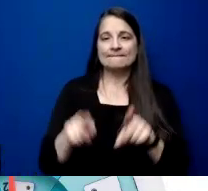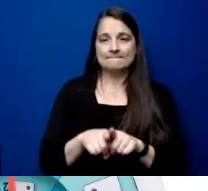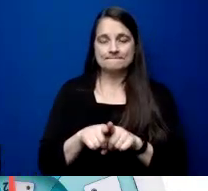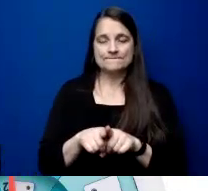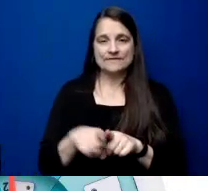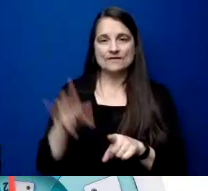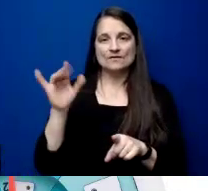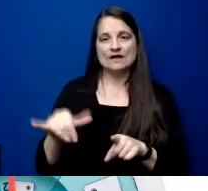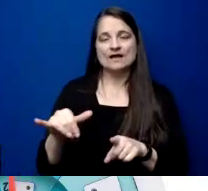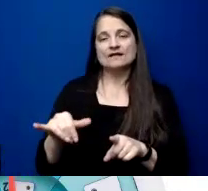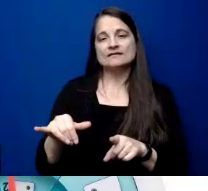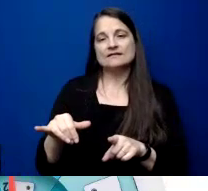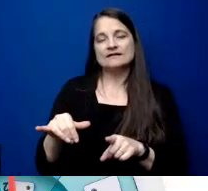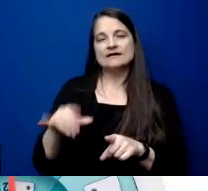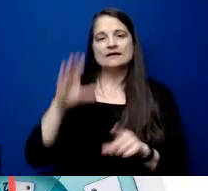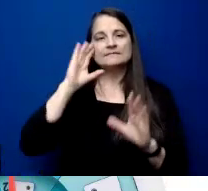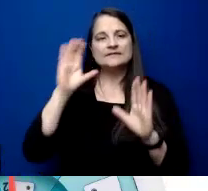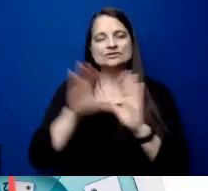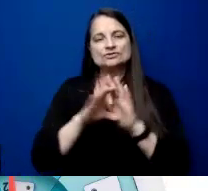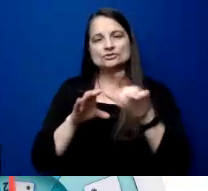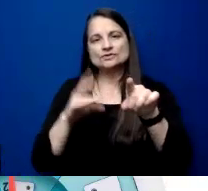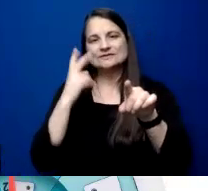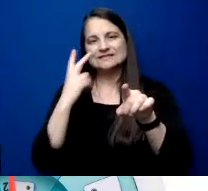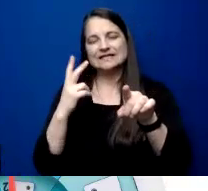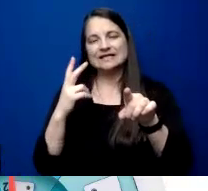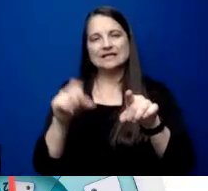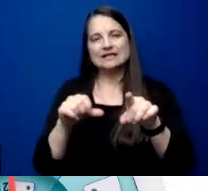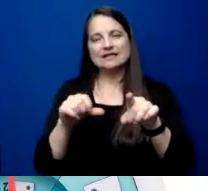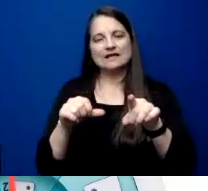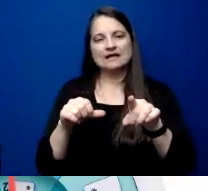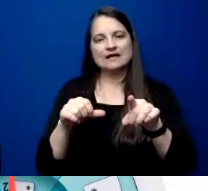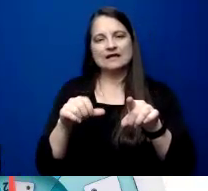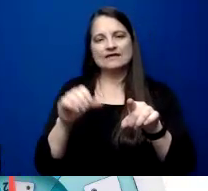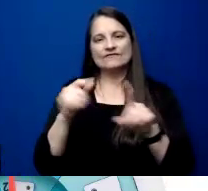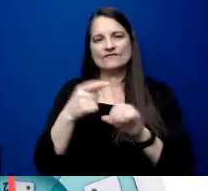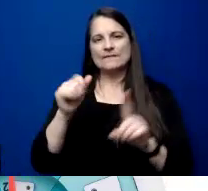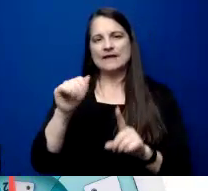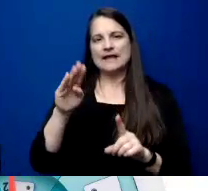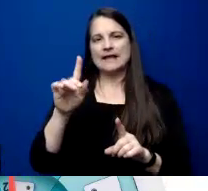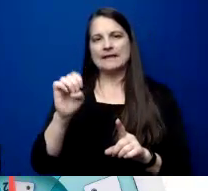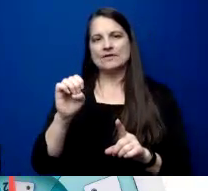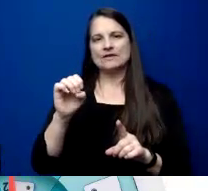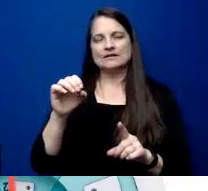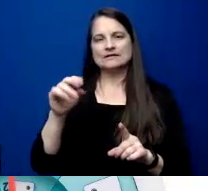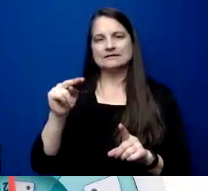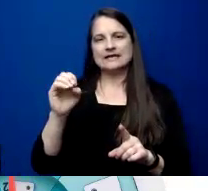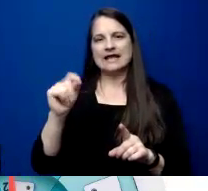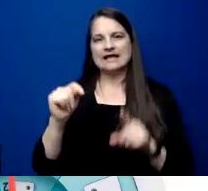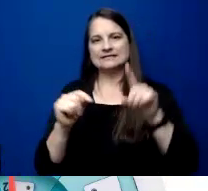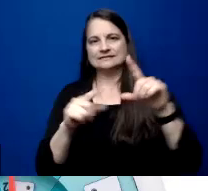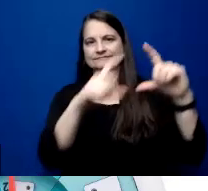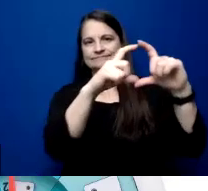Also on this slide is pictured is an item similar to the alternate spinner, which is from AbleNet. This one's called the Switch Spinner from